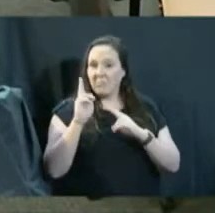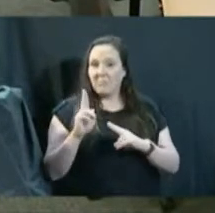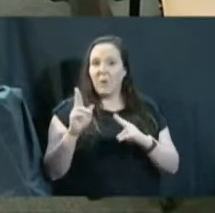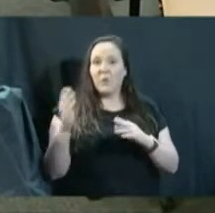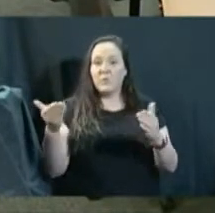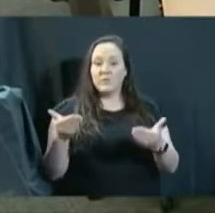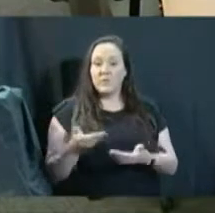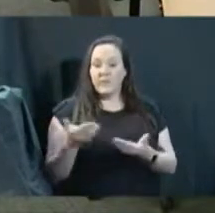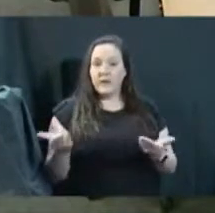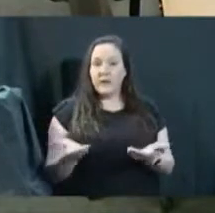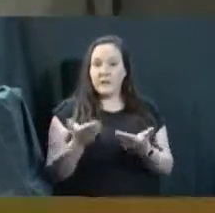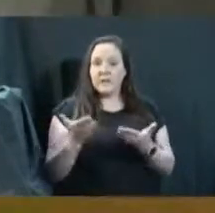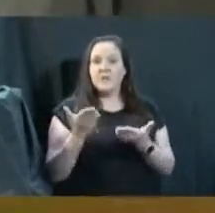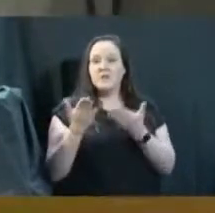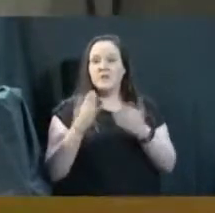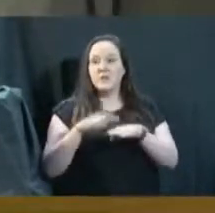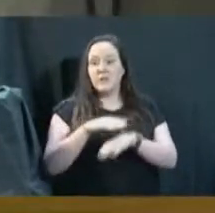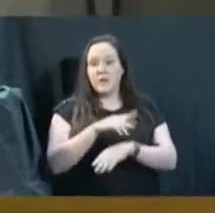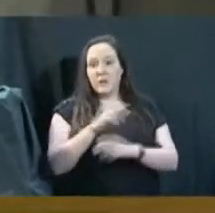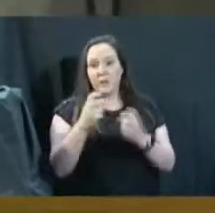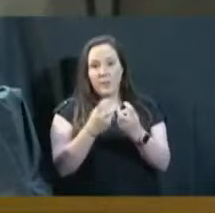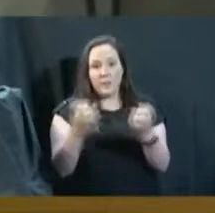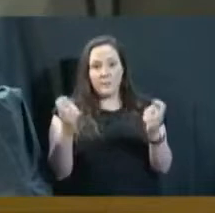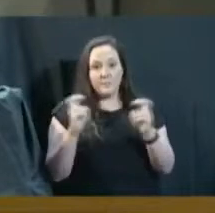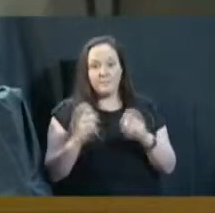invited to serve on this panel.